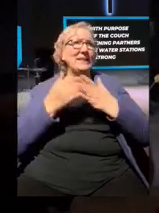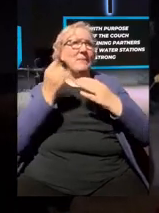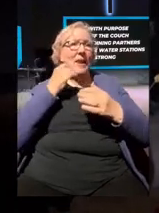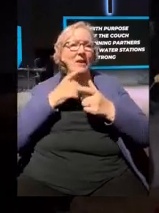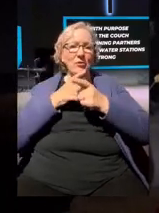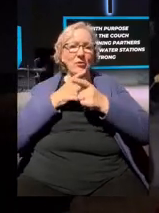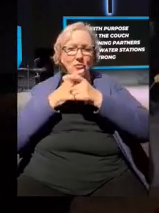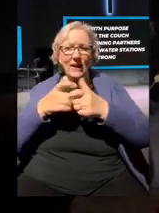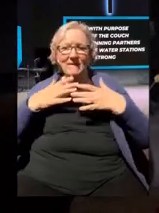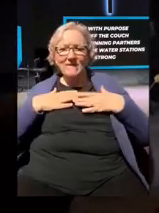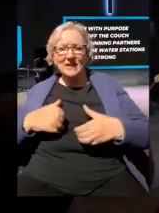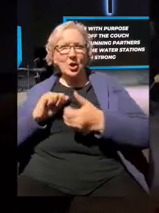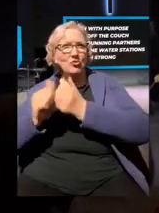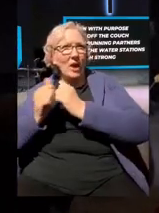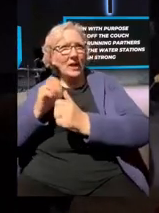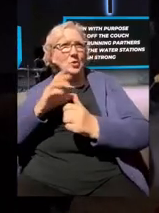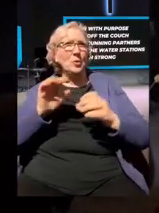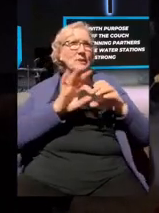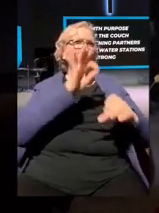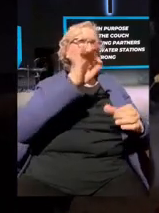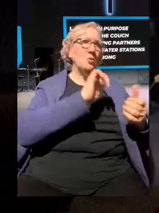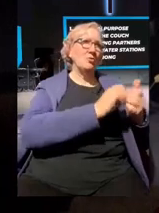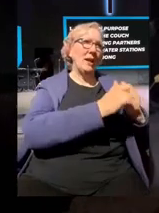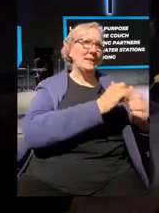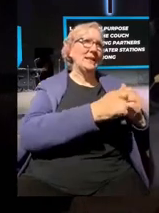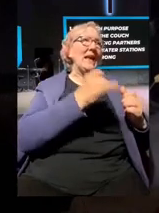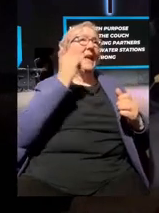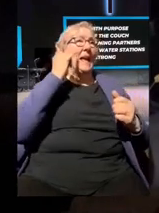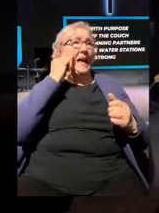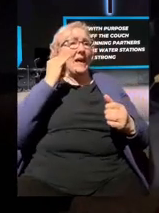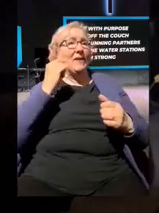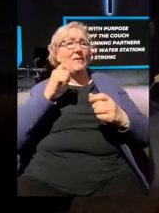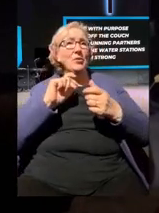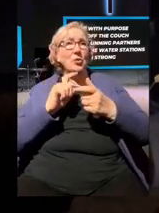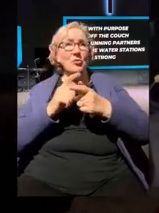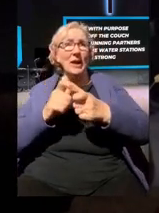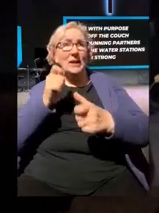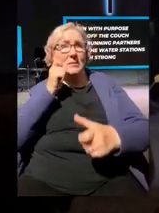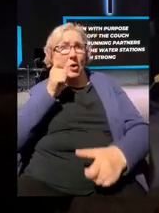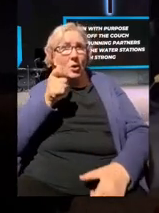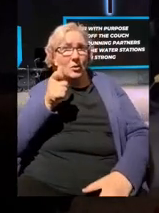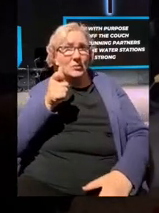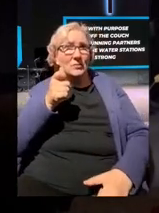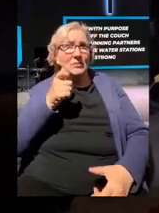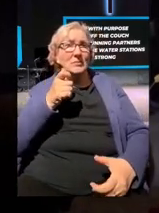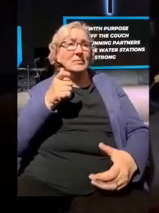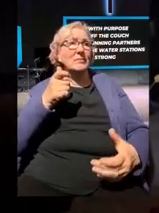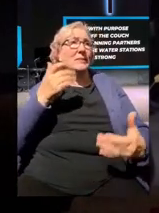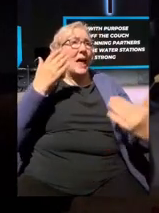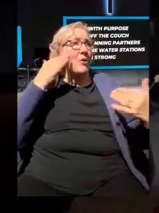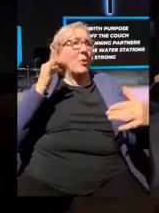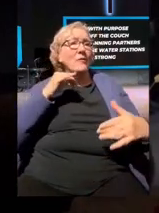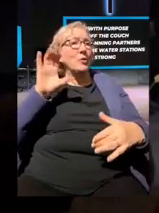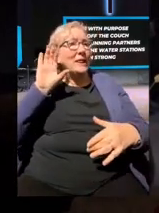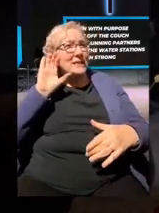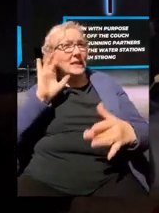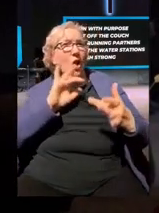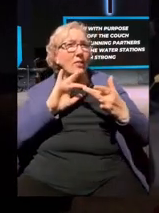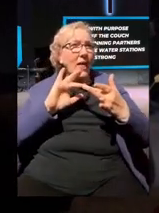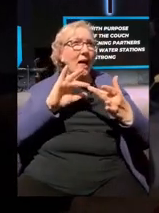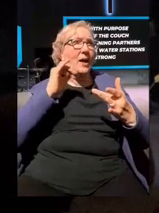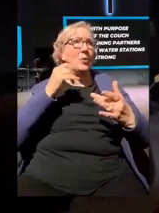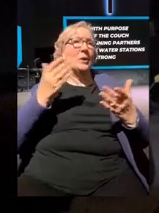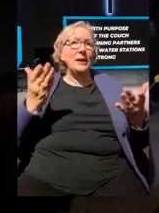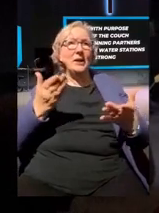running a spiritual race. And if you're running tomorrow, whether you're listening online or here, let me just